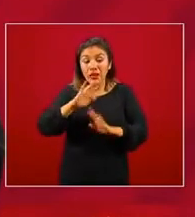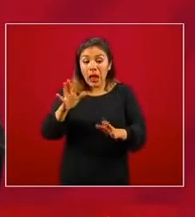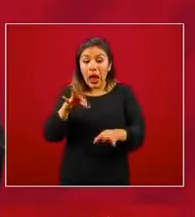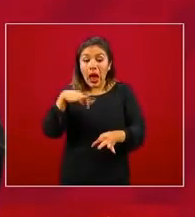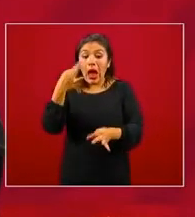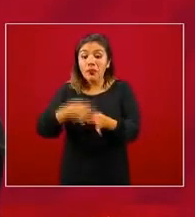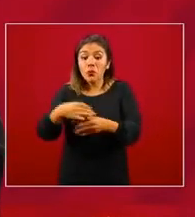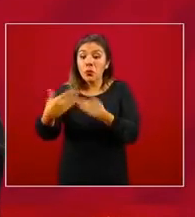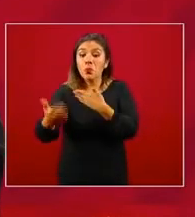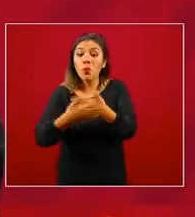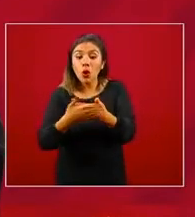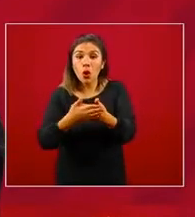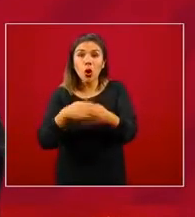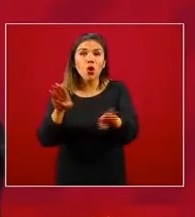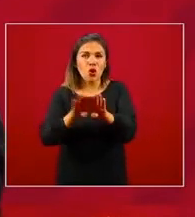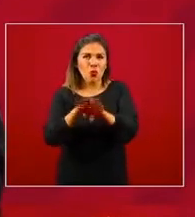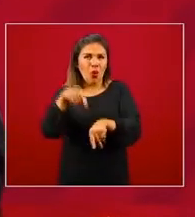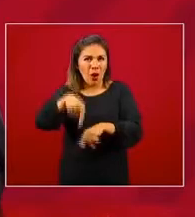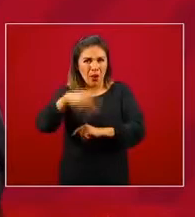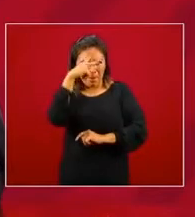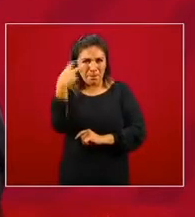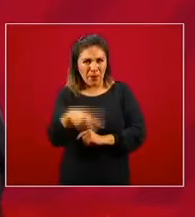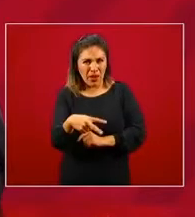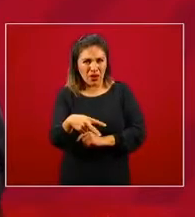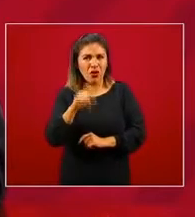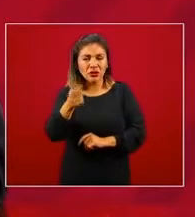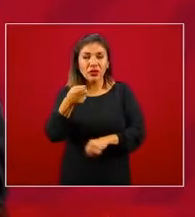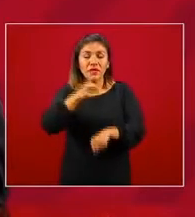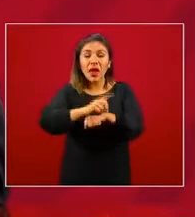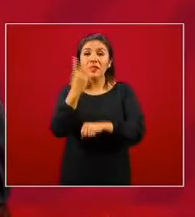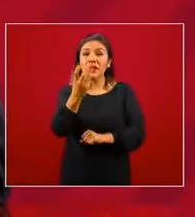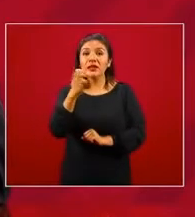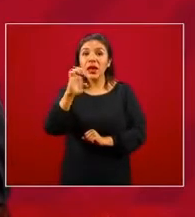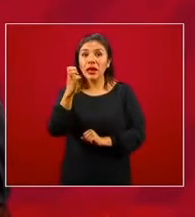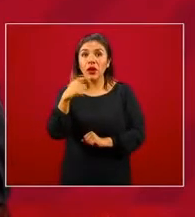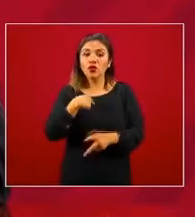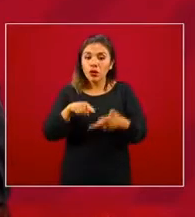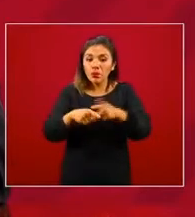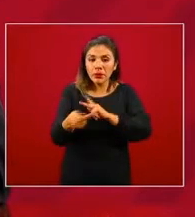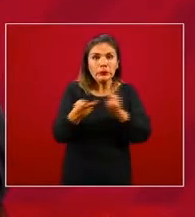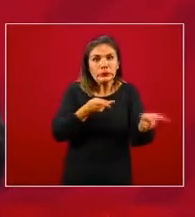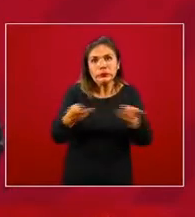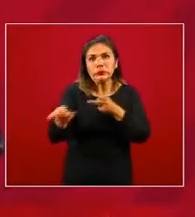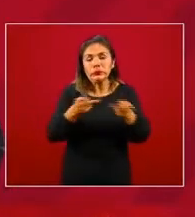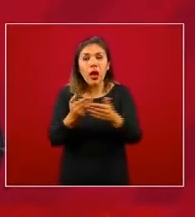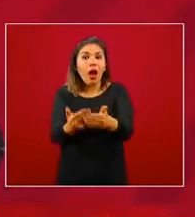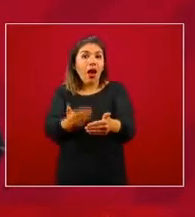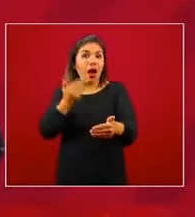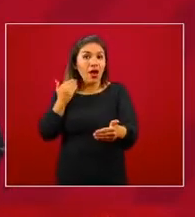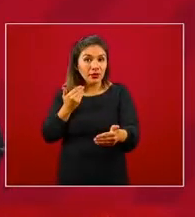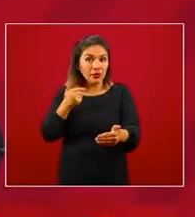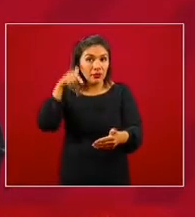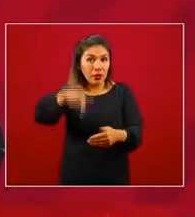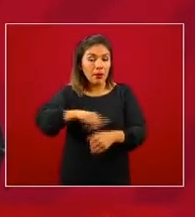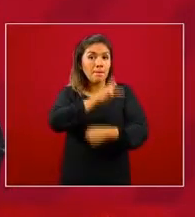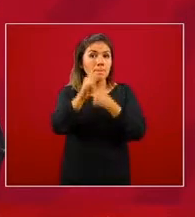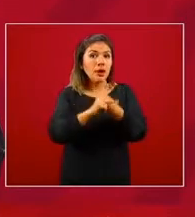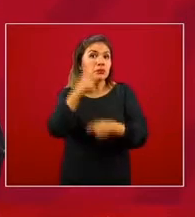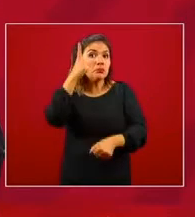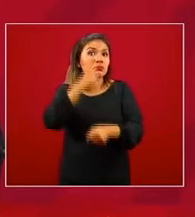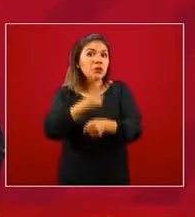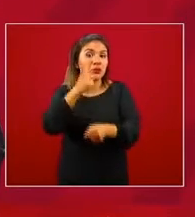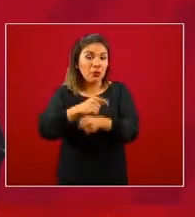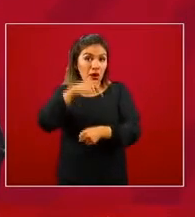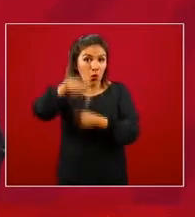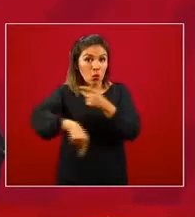we're preparing for when the pandemic is actually happening, which is kind of what happened with Mexico. But on